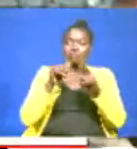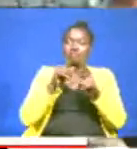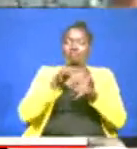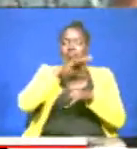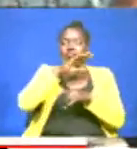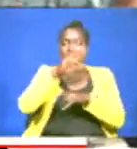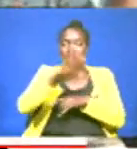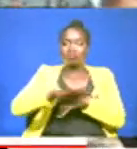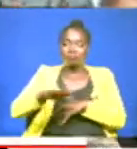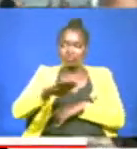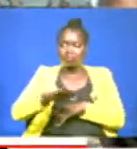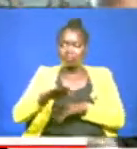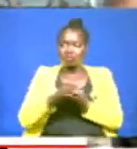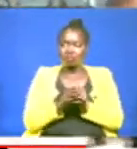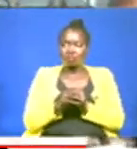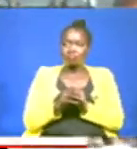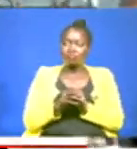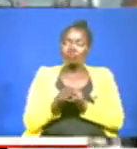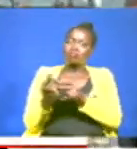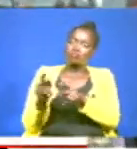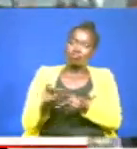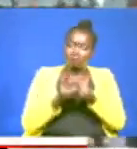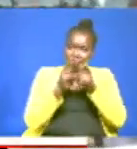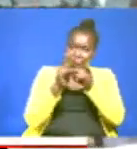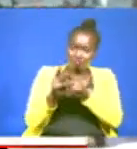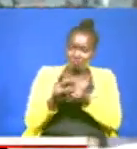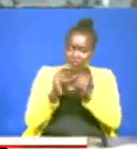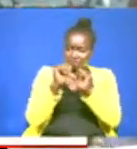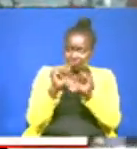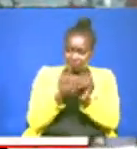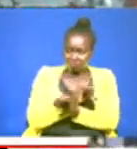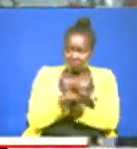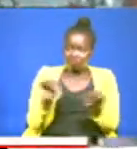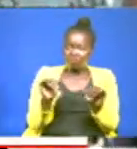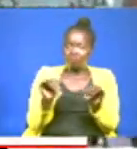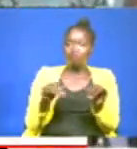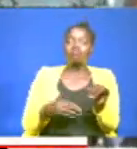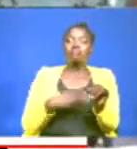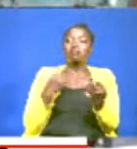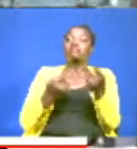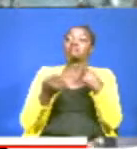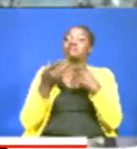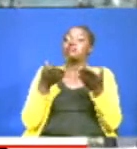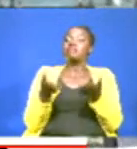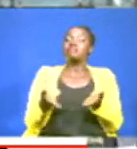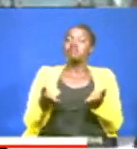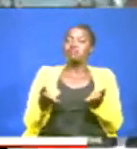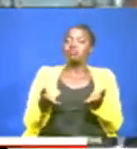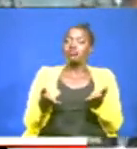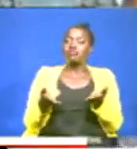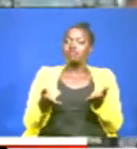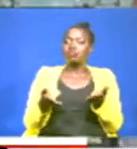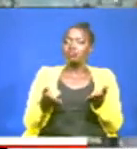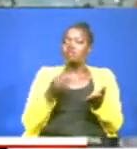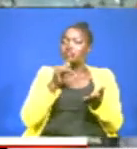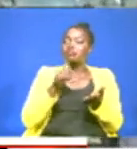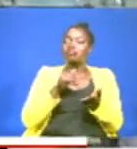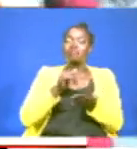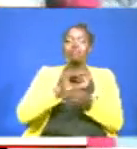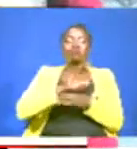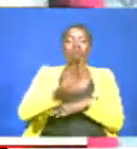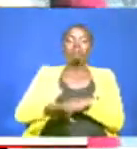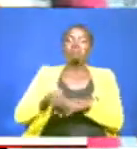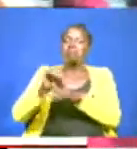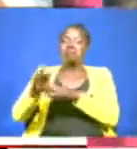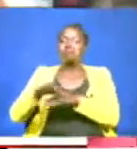beaches. Tuangalie pia safety ya usafi. Hawa visitors mnakuja huko katika ufu wetu. Do not dump, usitupe